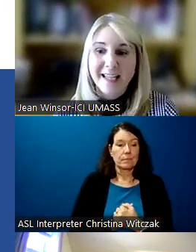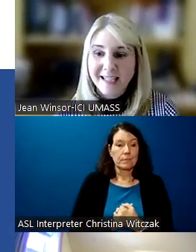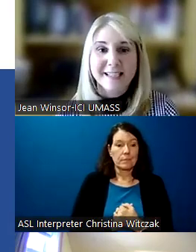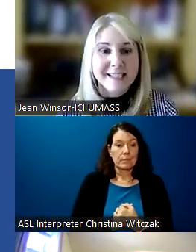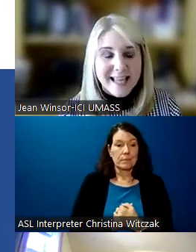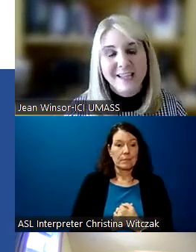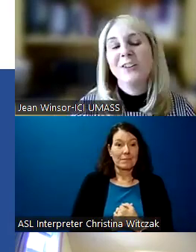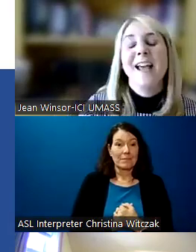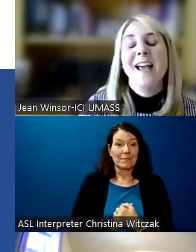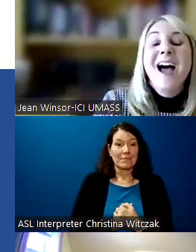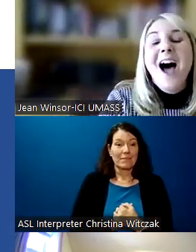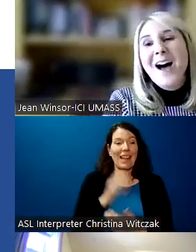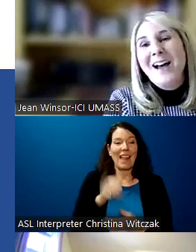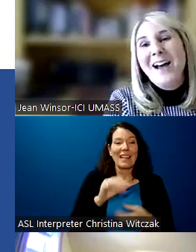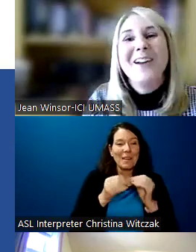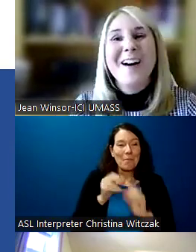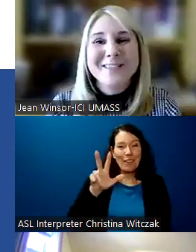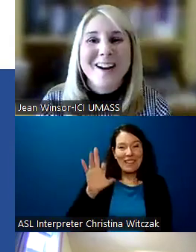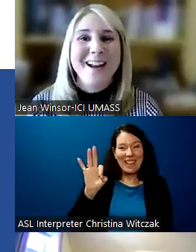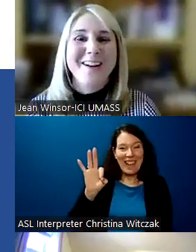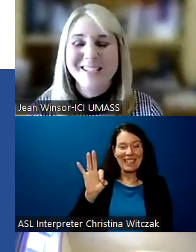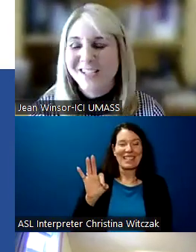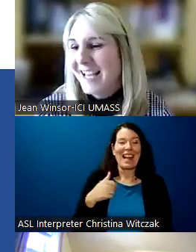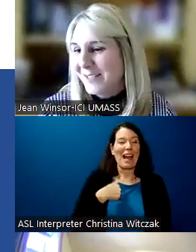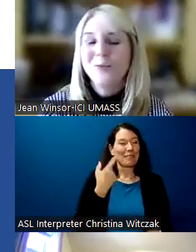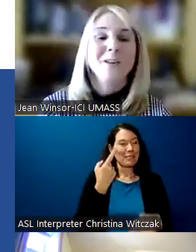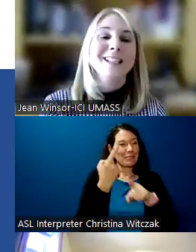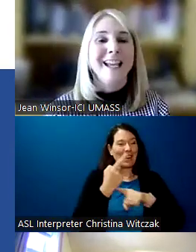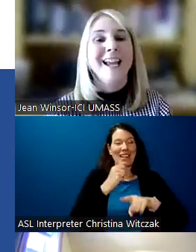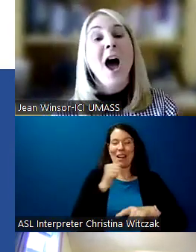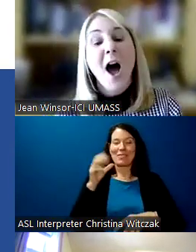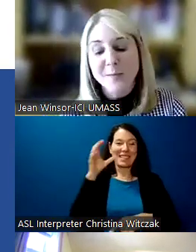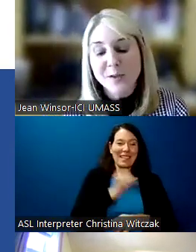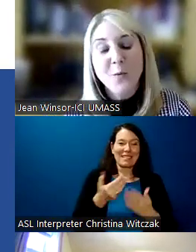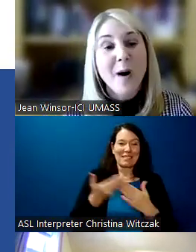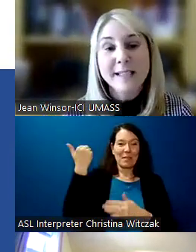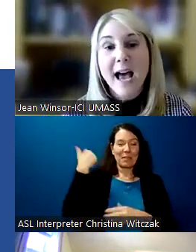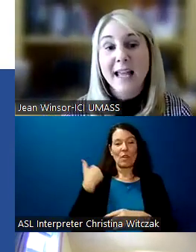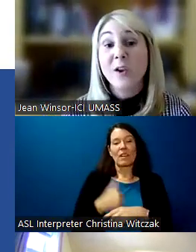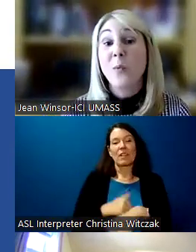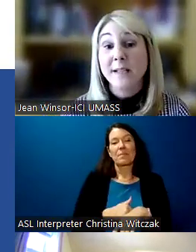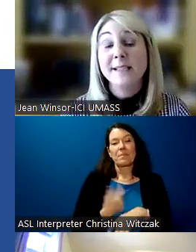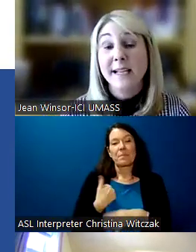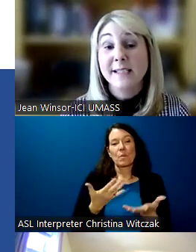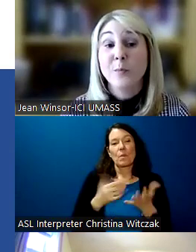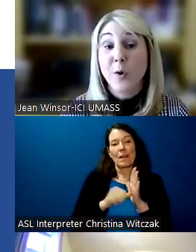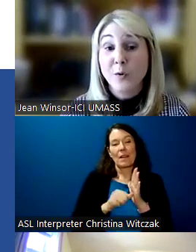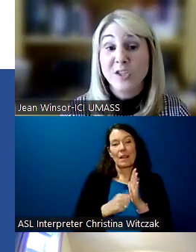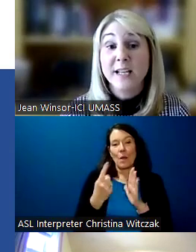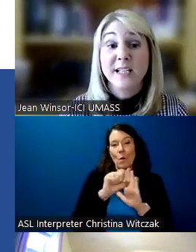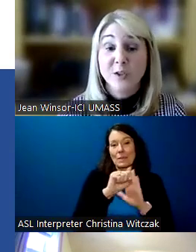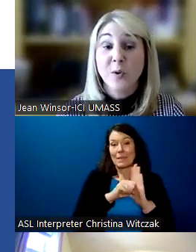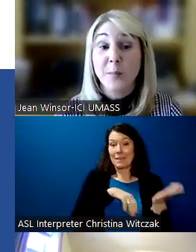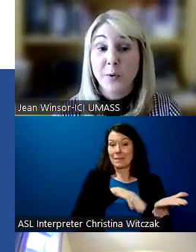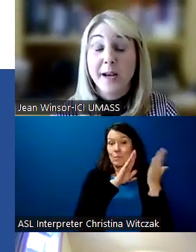And I think this is slide 39. So I was right. I wasn't just guessing previously. So we wanted to highlight one state's approach